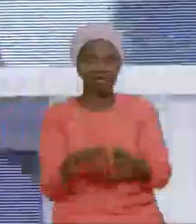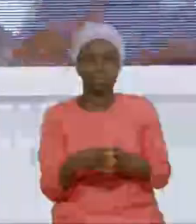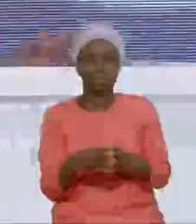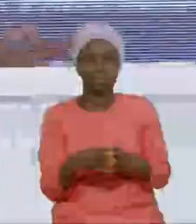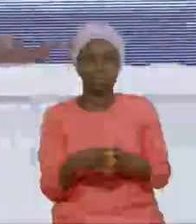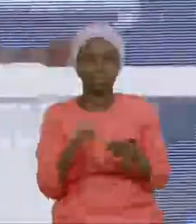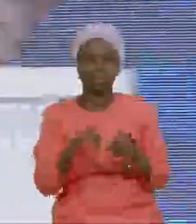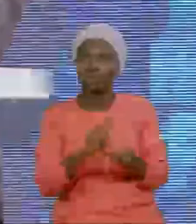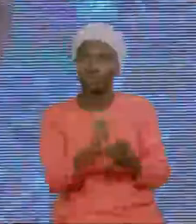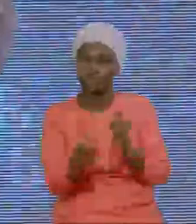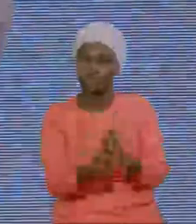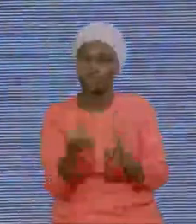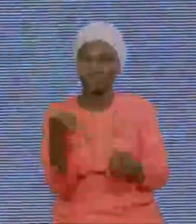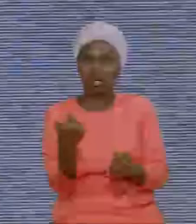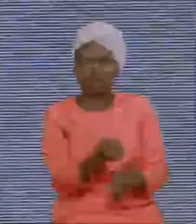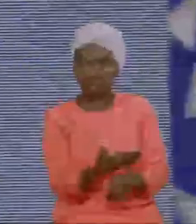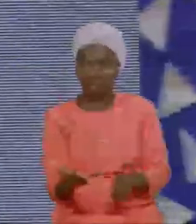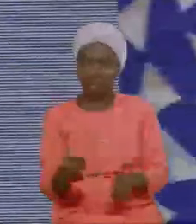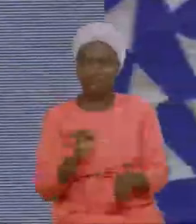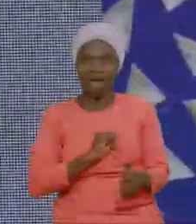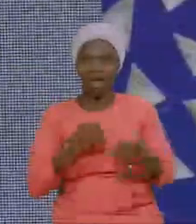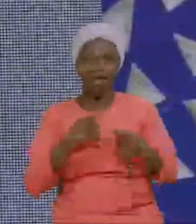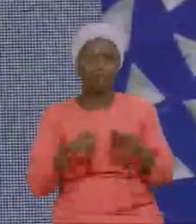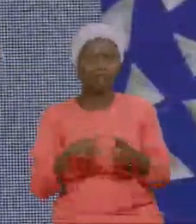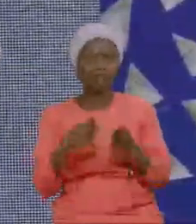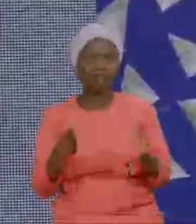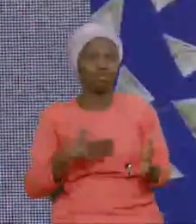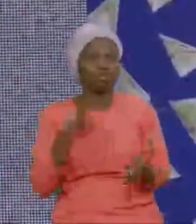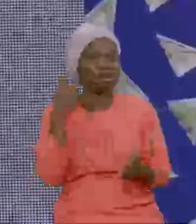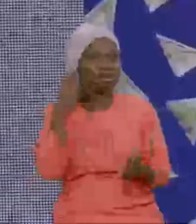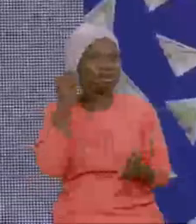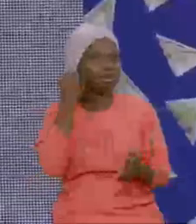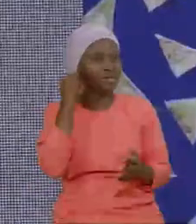To change anything, I have to open my ears.